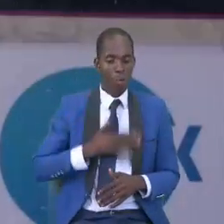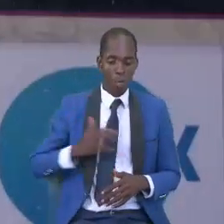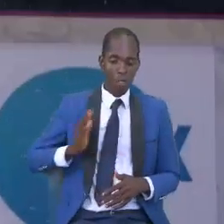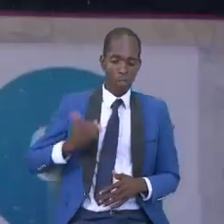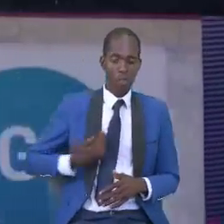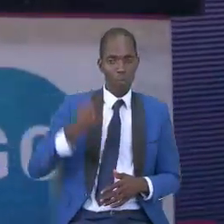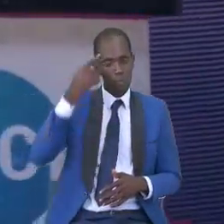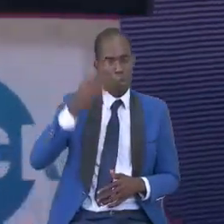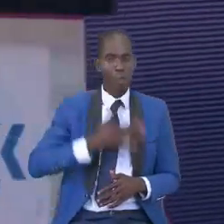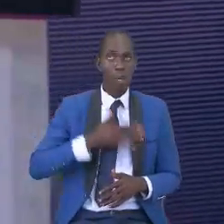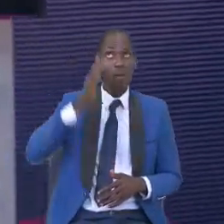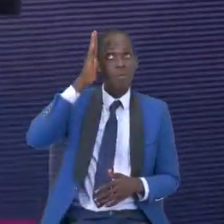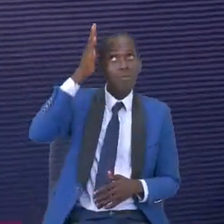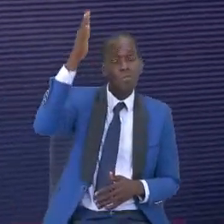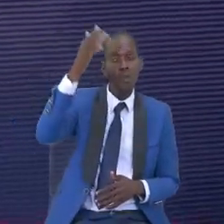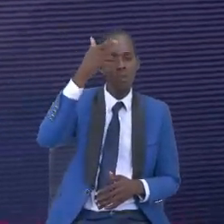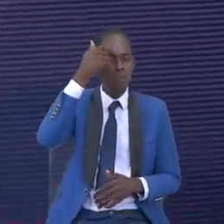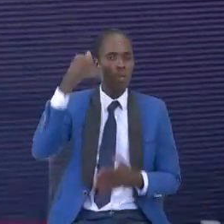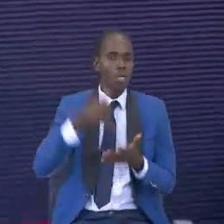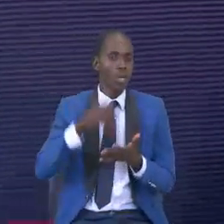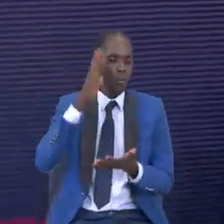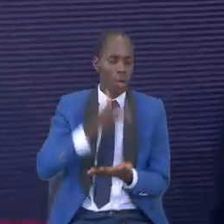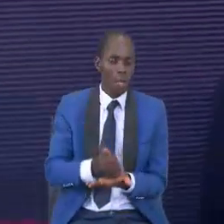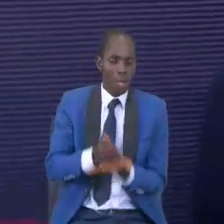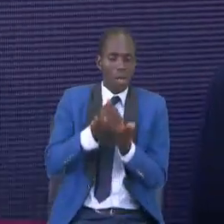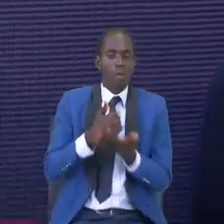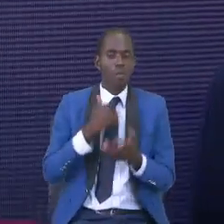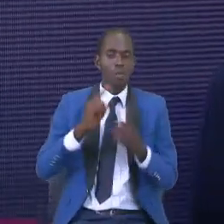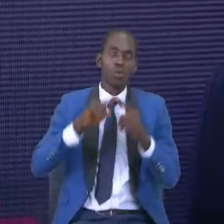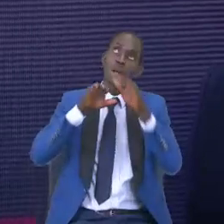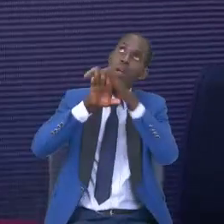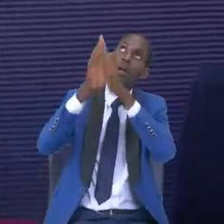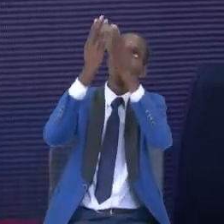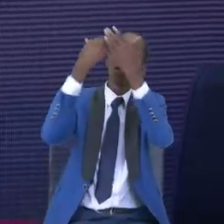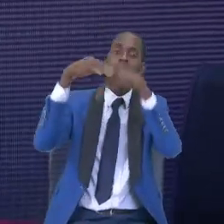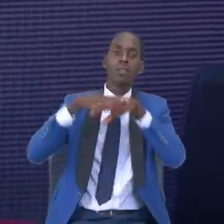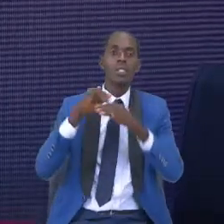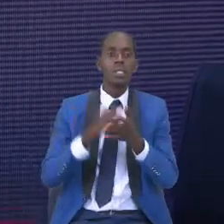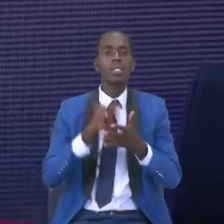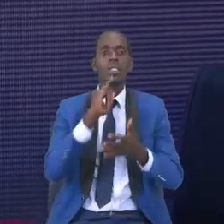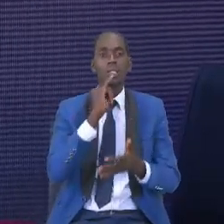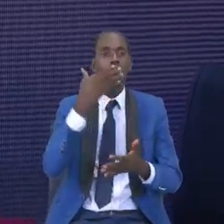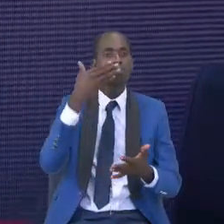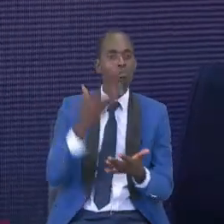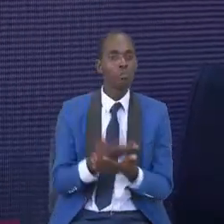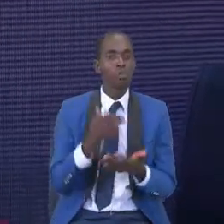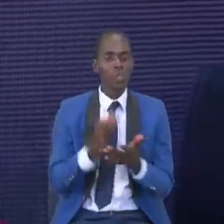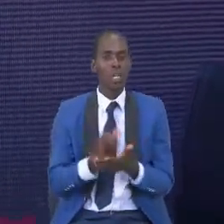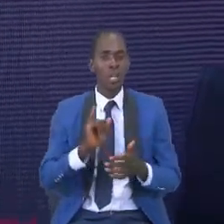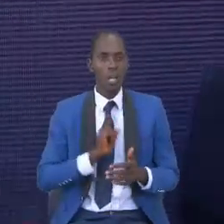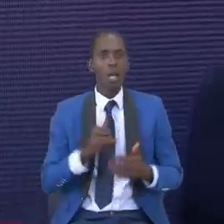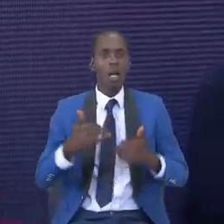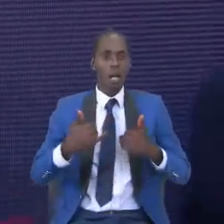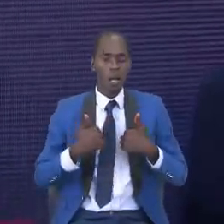get to heaven. It is good that I have been afflicted, that I might